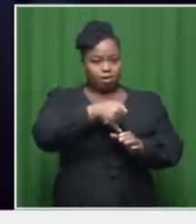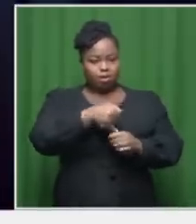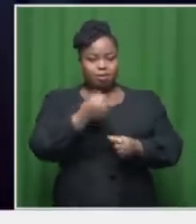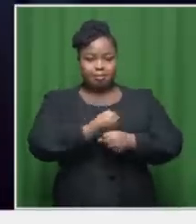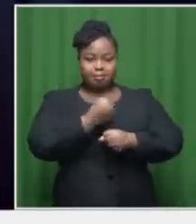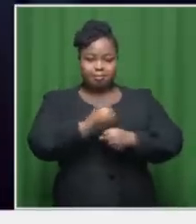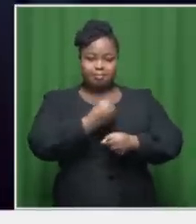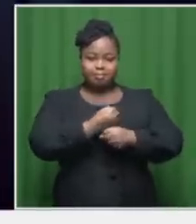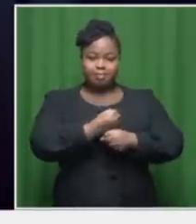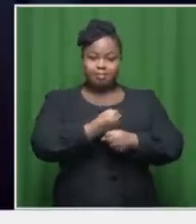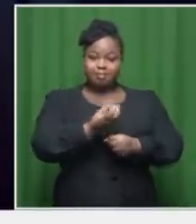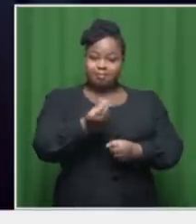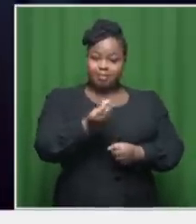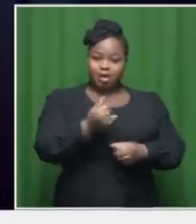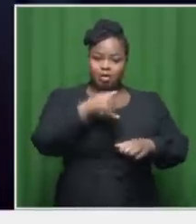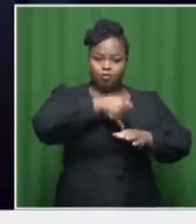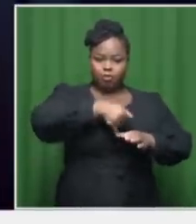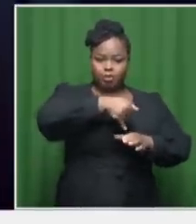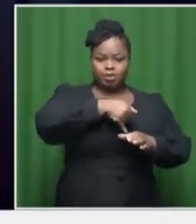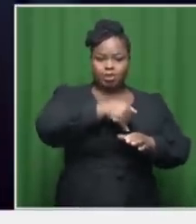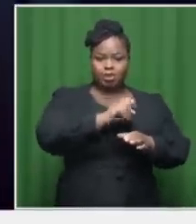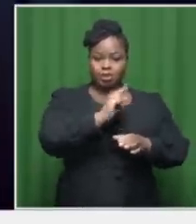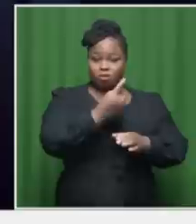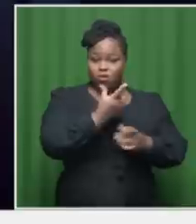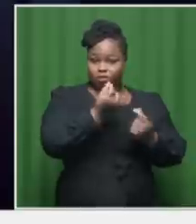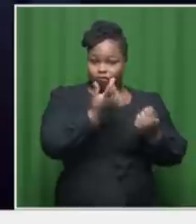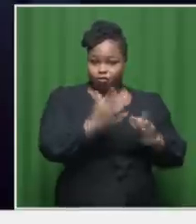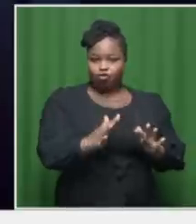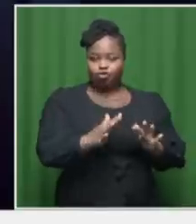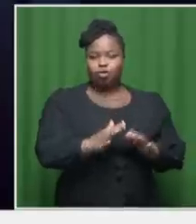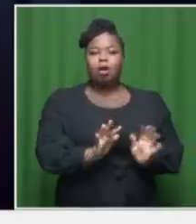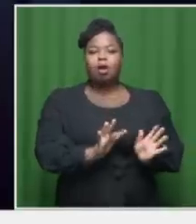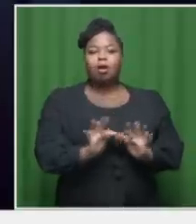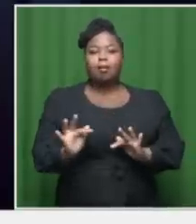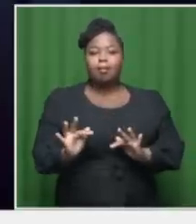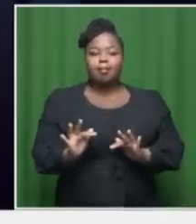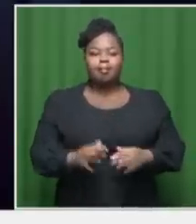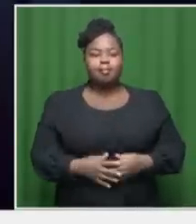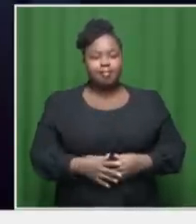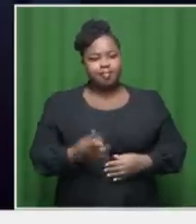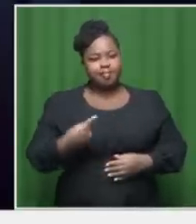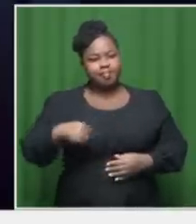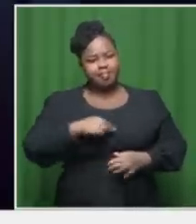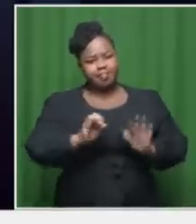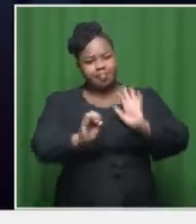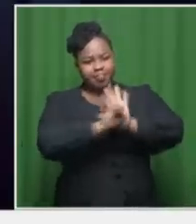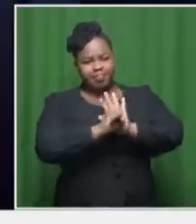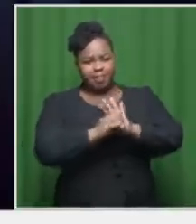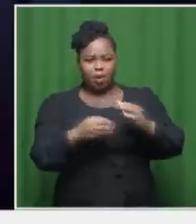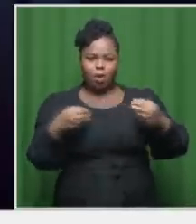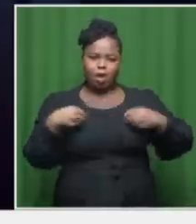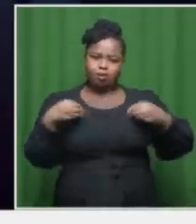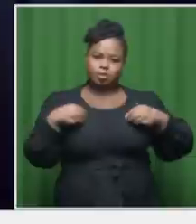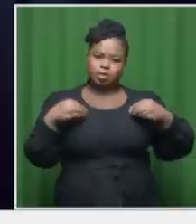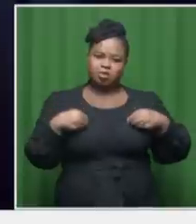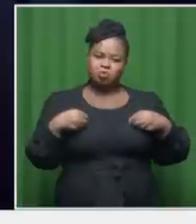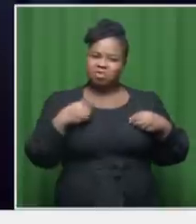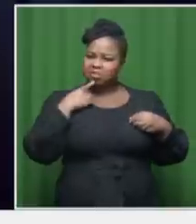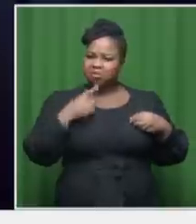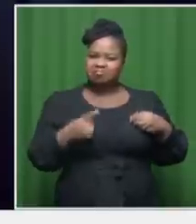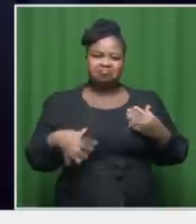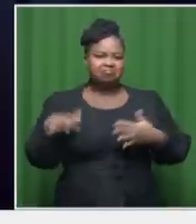sourcing internal funds. And we did this through identifying assets that we refer as